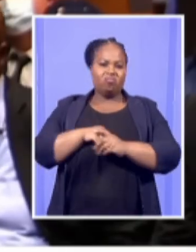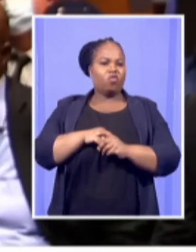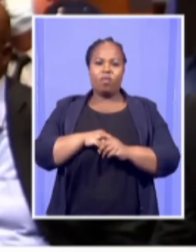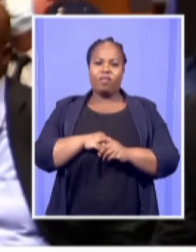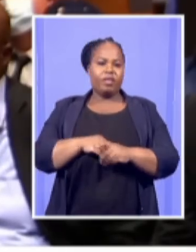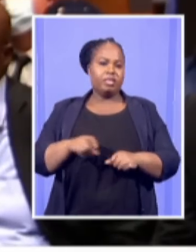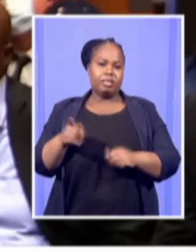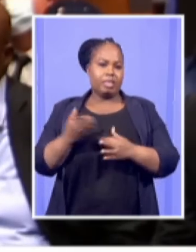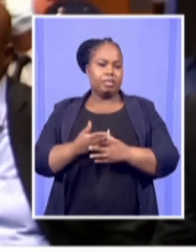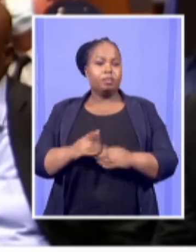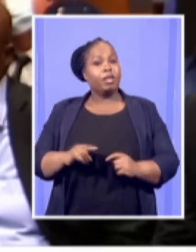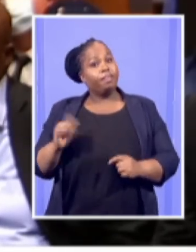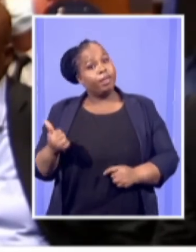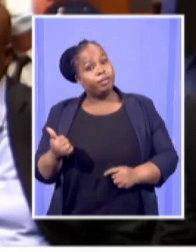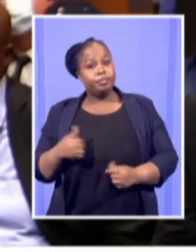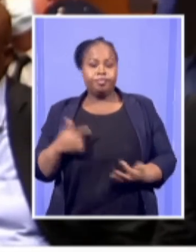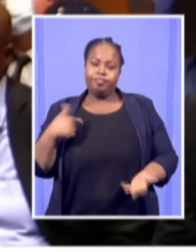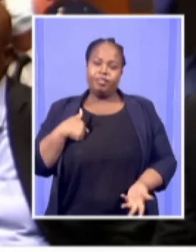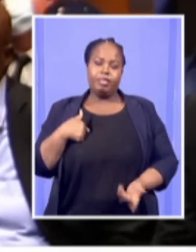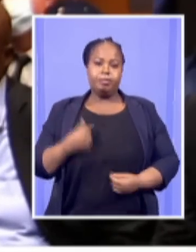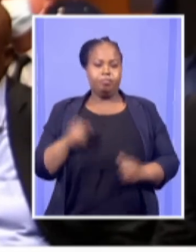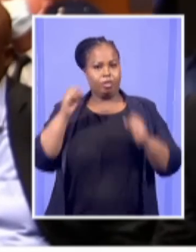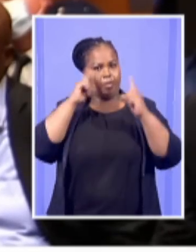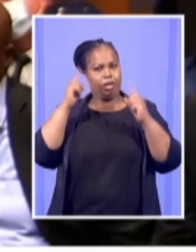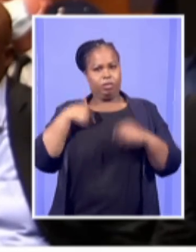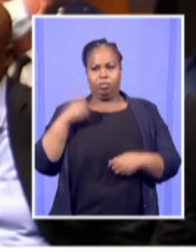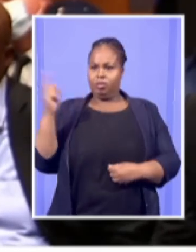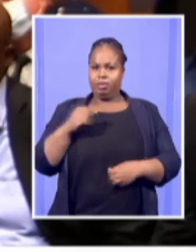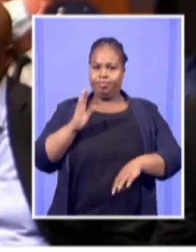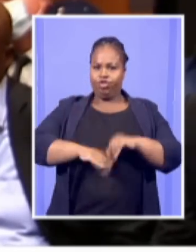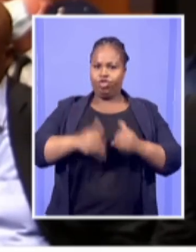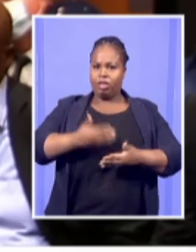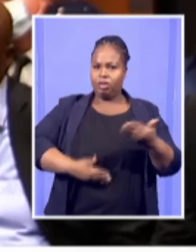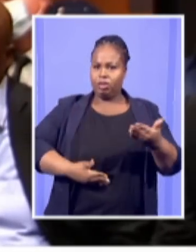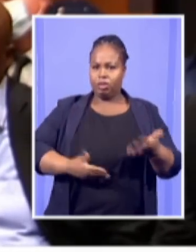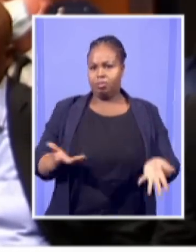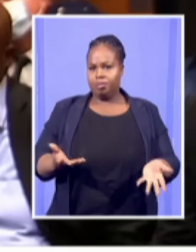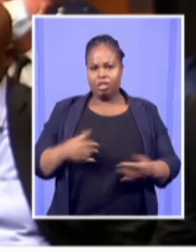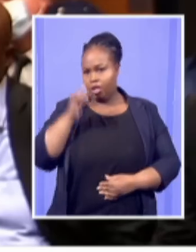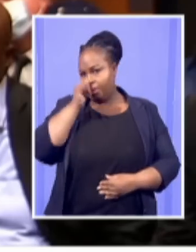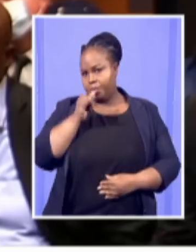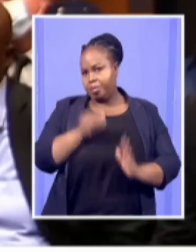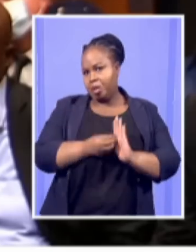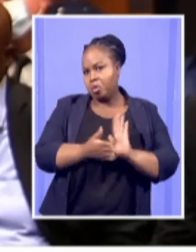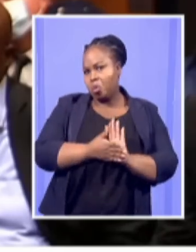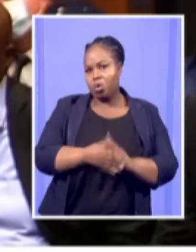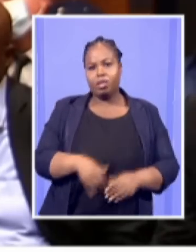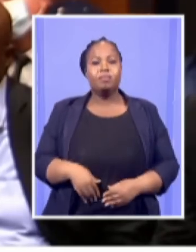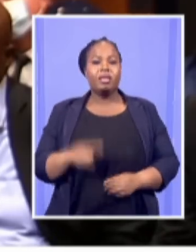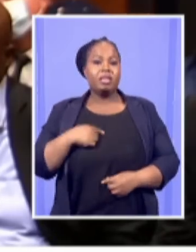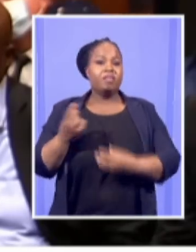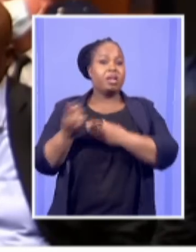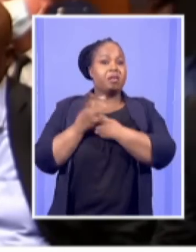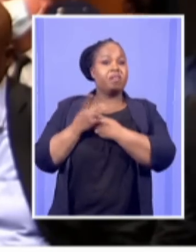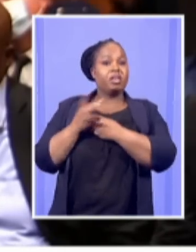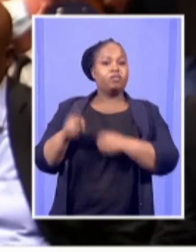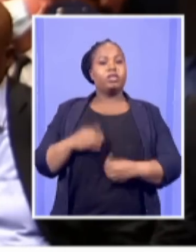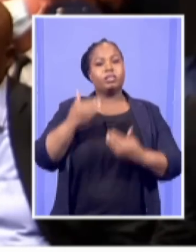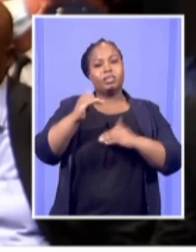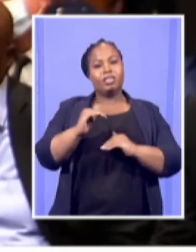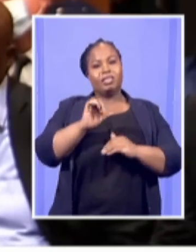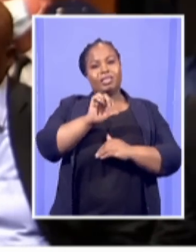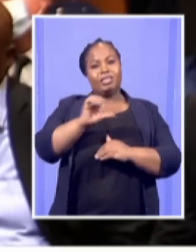matter. I am therefore extremely surprised that I have been charged. Criminal record: I have been advised of the provisions of Section